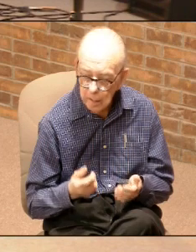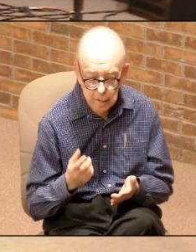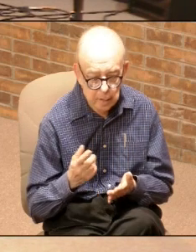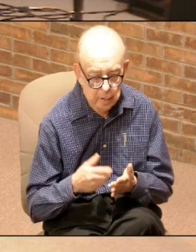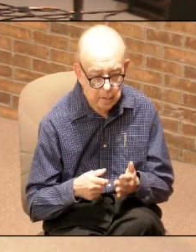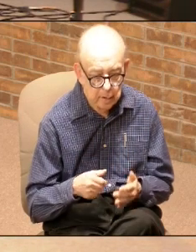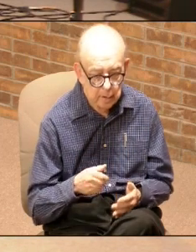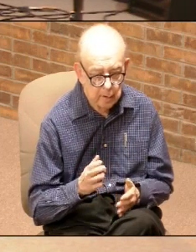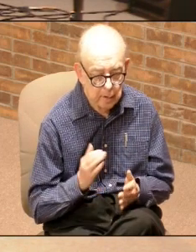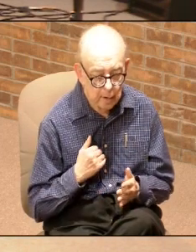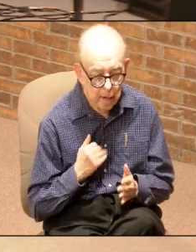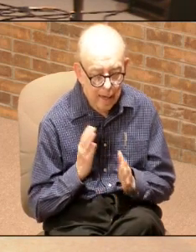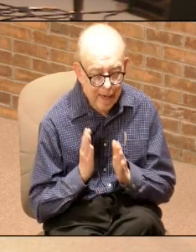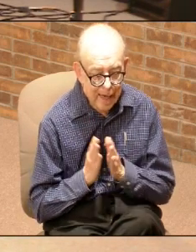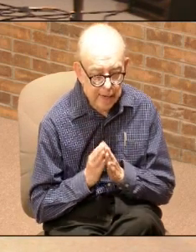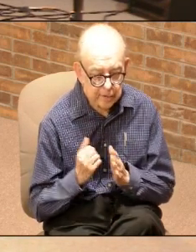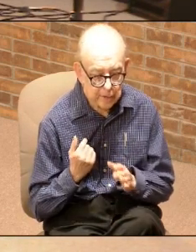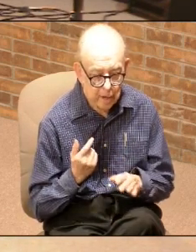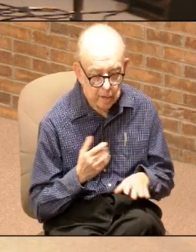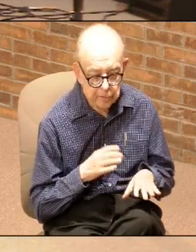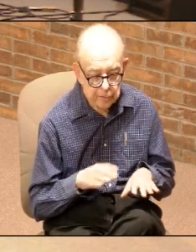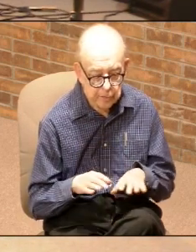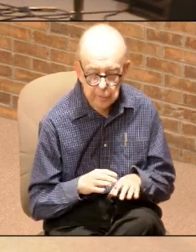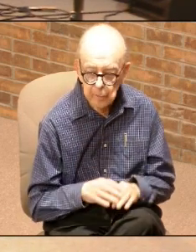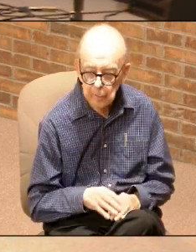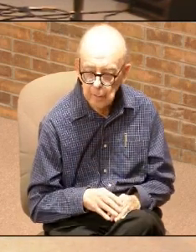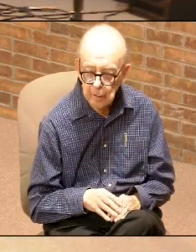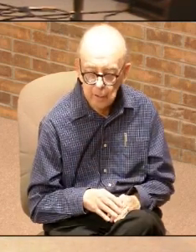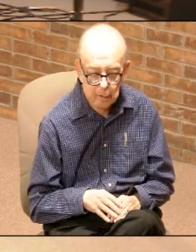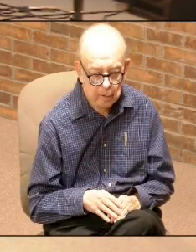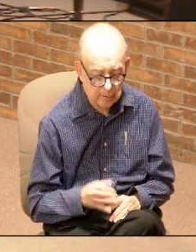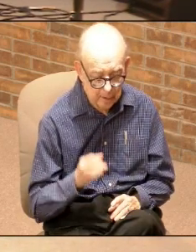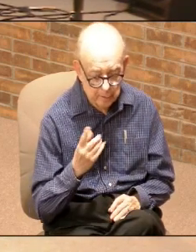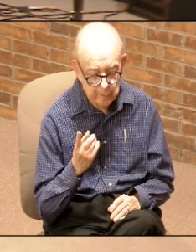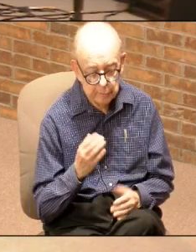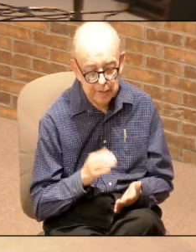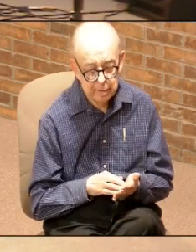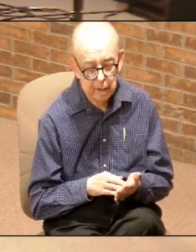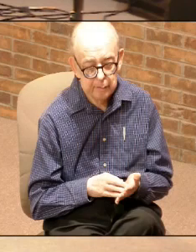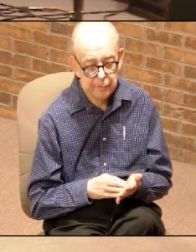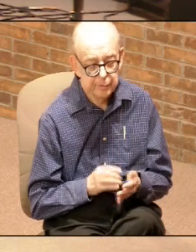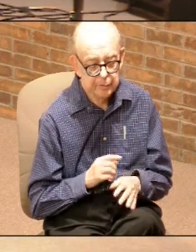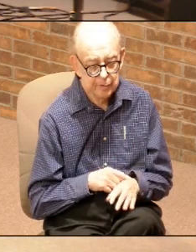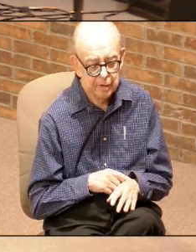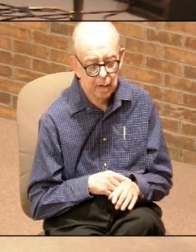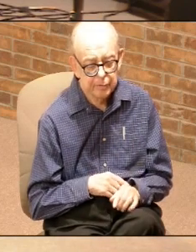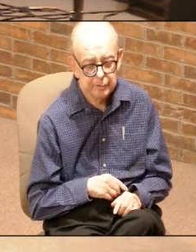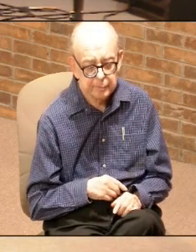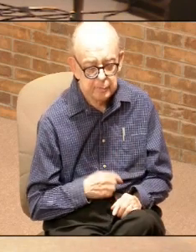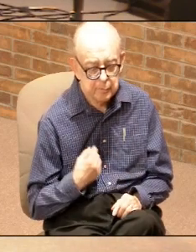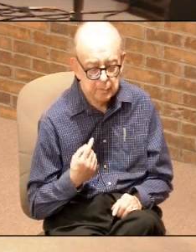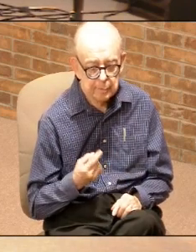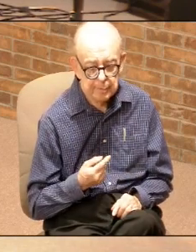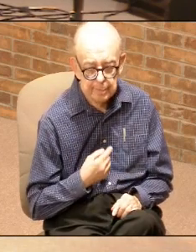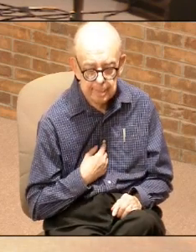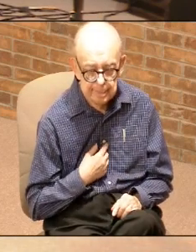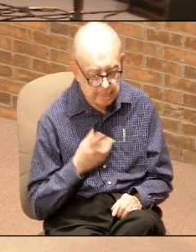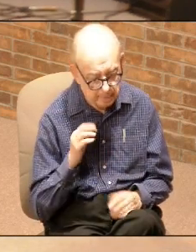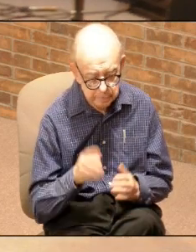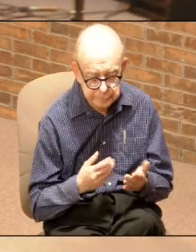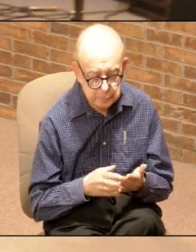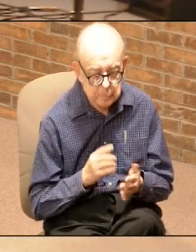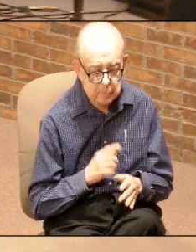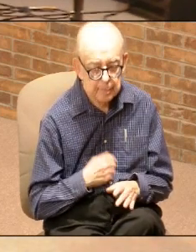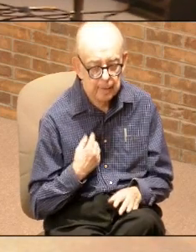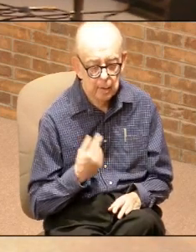what God has asked us to do. I know a lot of times we hear all the